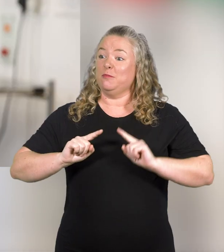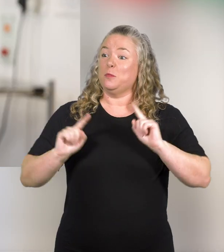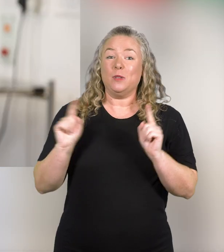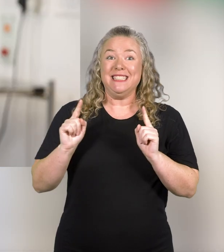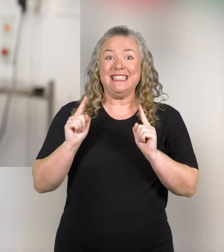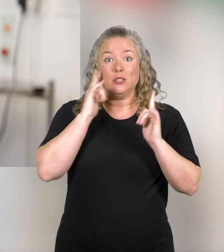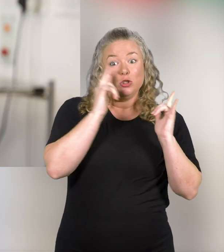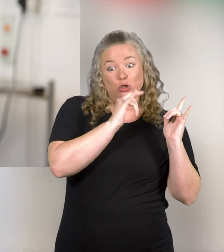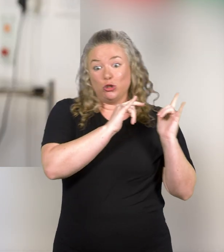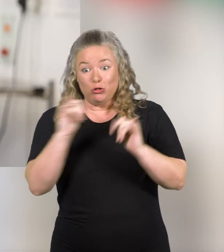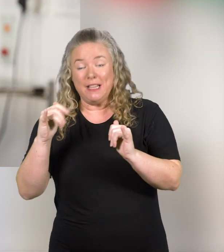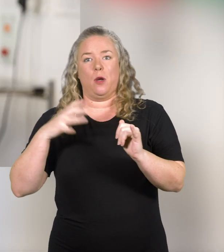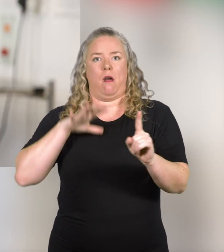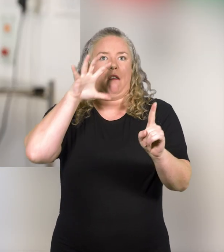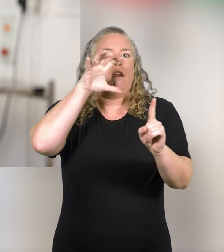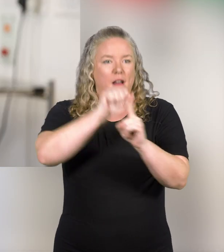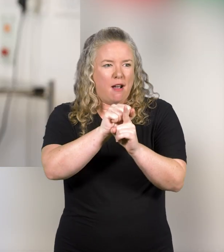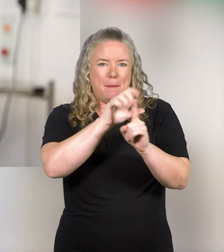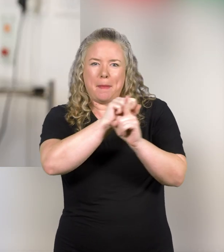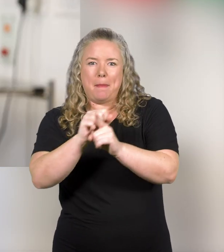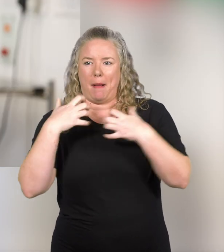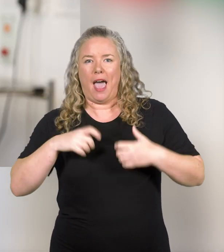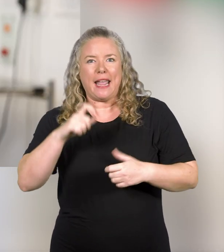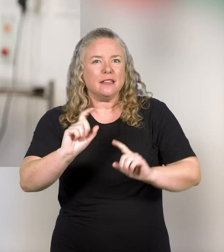lung health check programme is lung cancer screening.